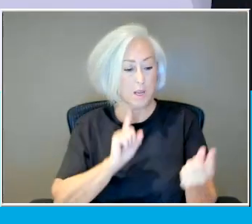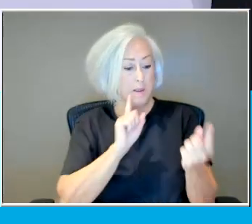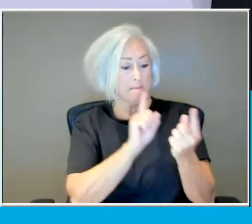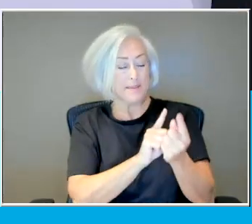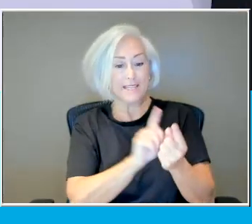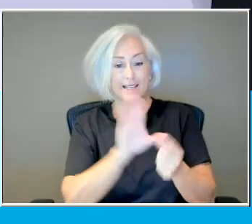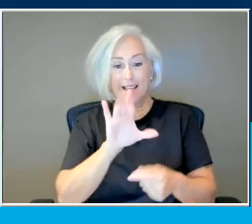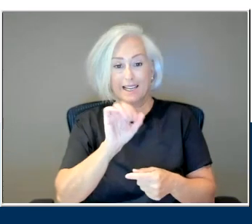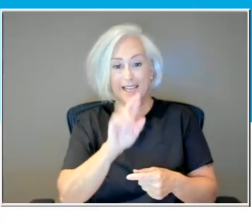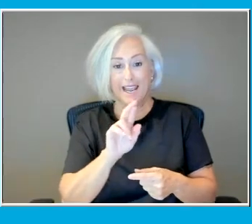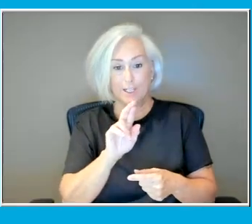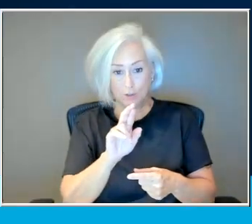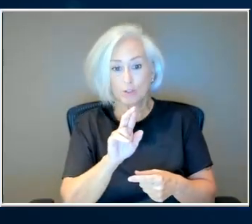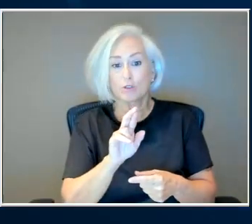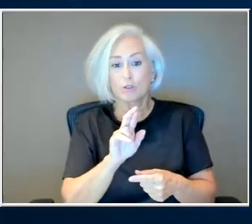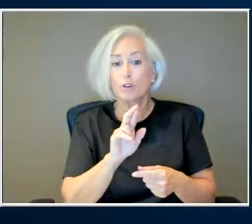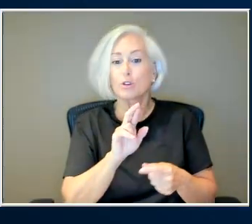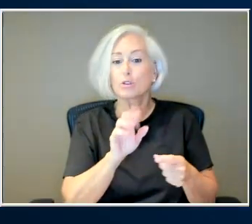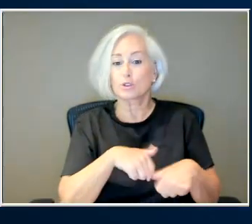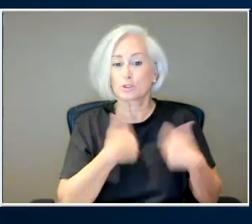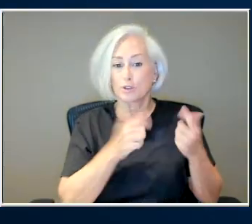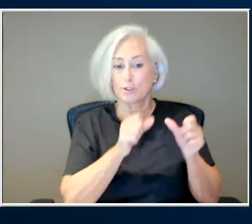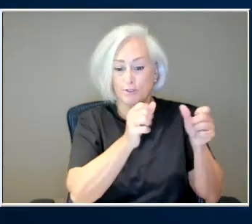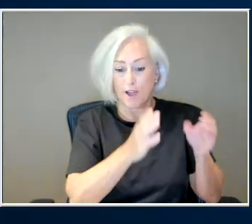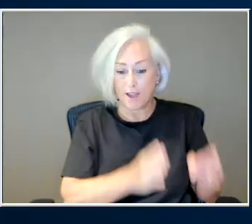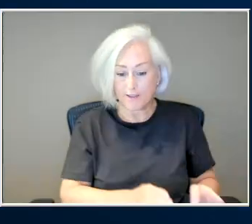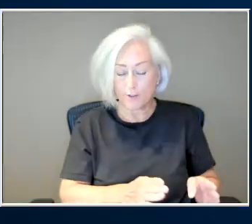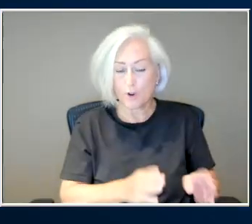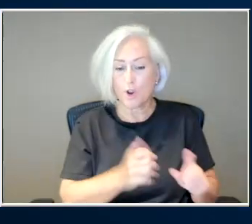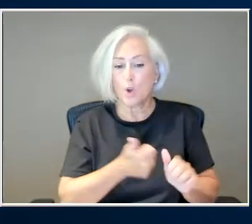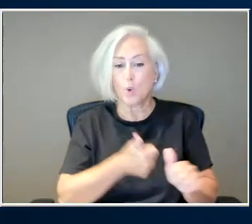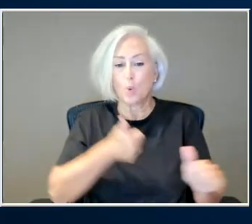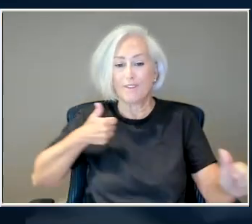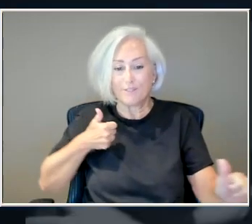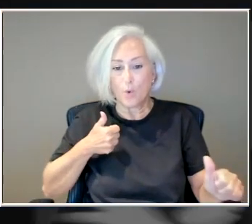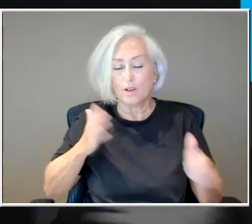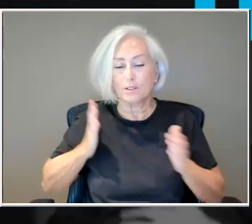thanks to a newly approved precision treatment. Monday at 8.